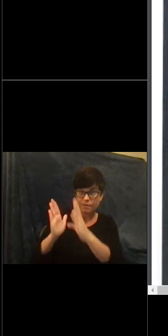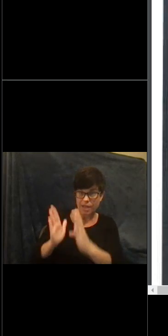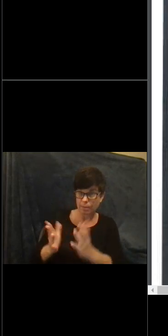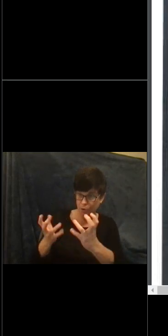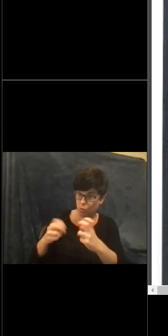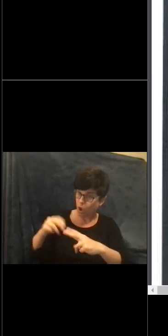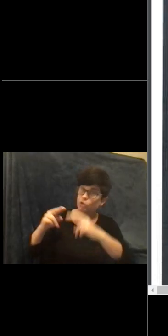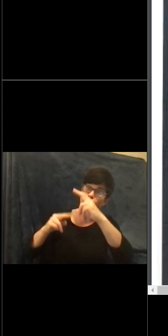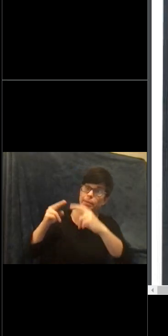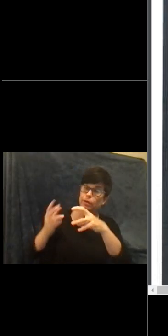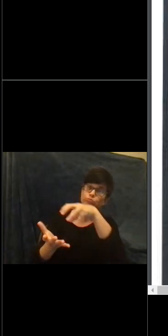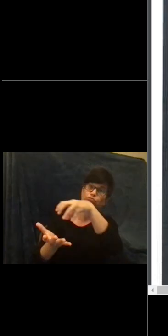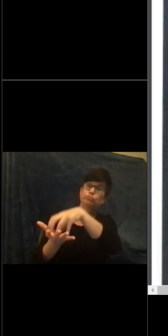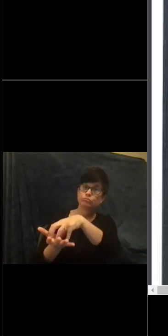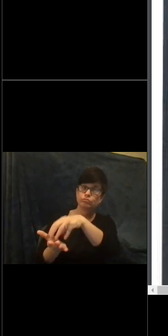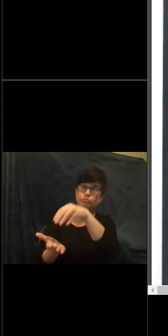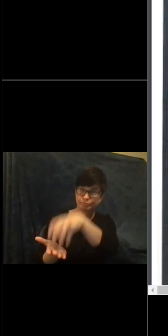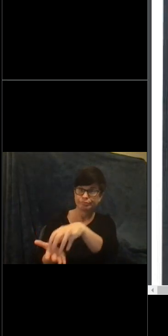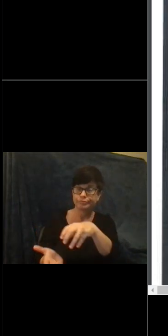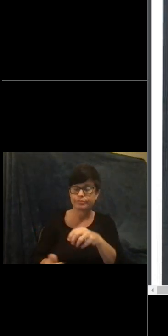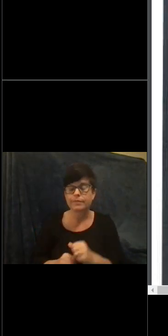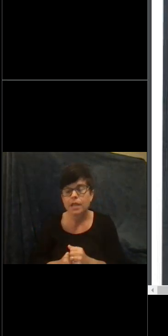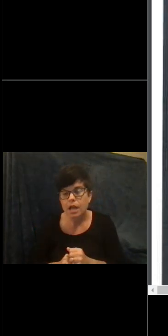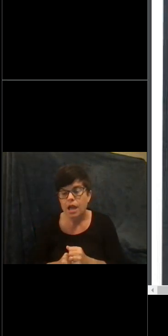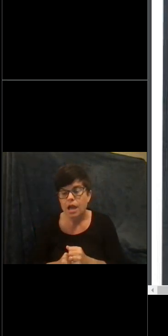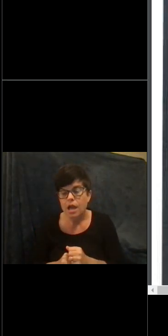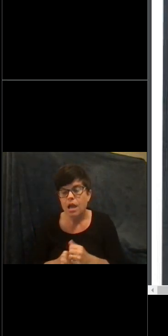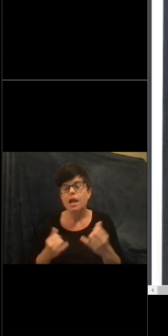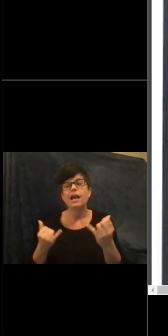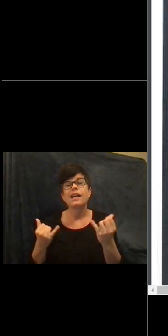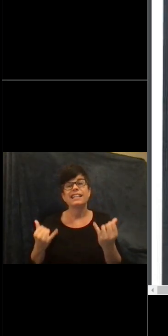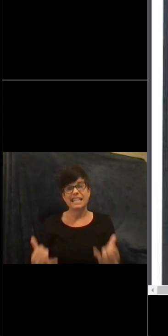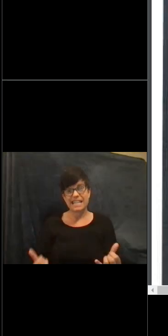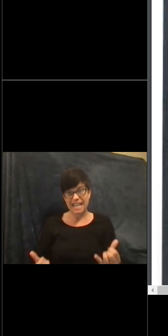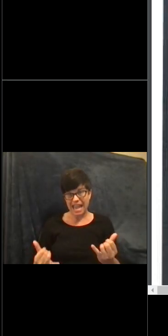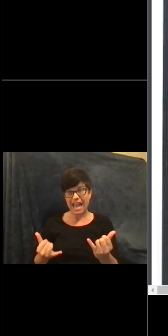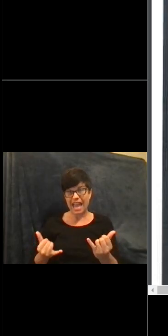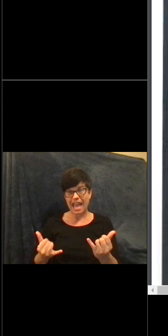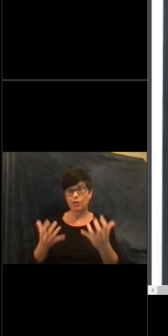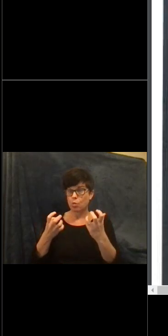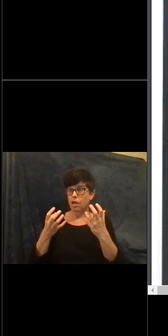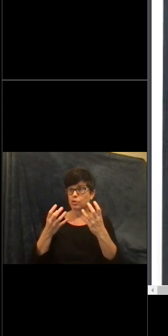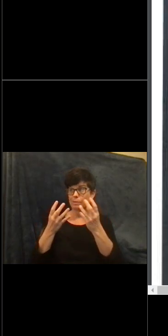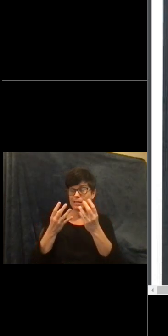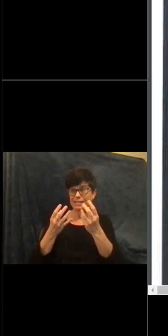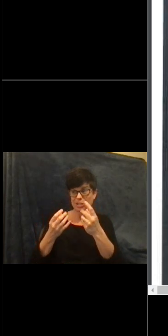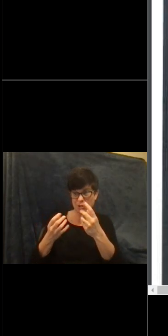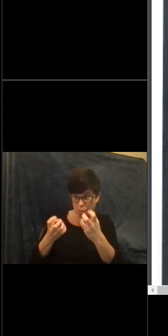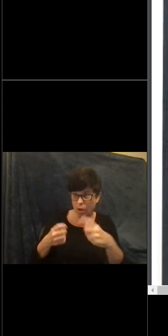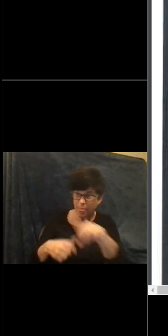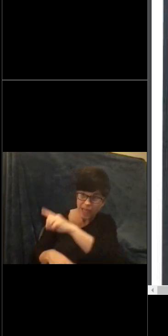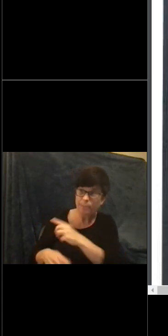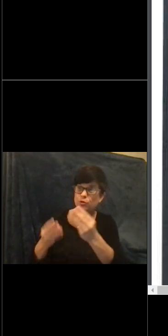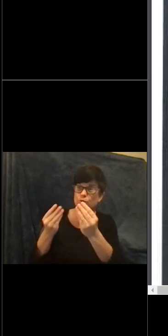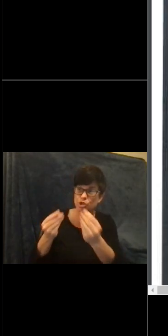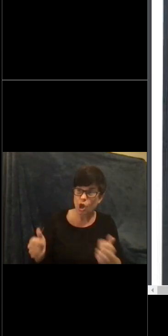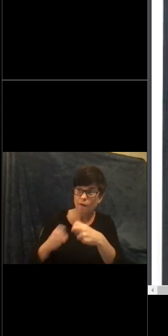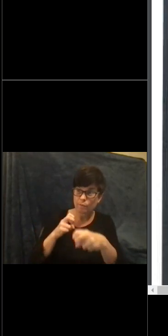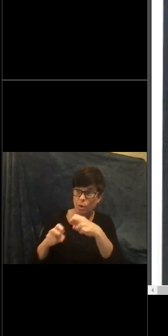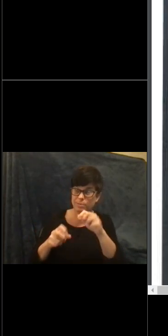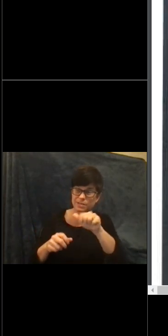something, whatever it was, now you are being asked to solve the problems of all your neighbors, okay?